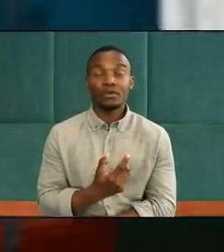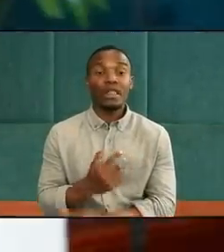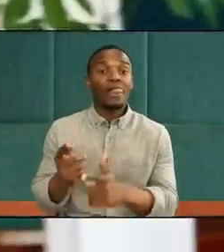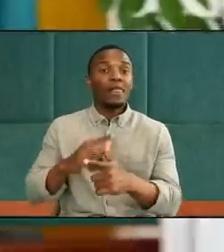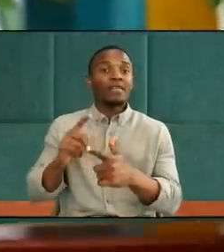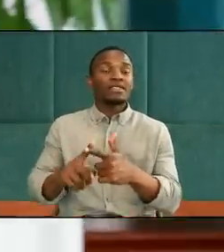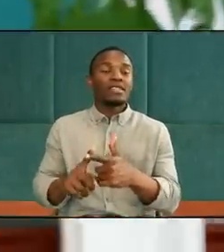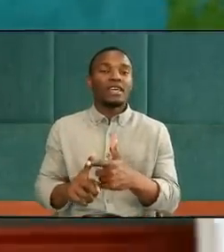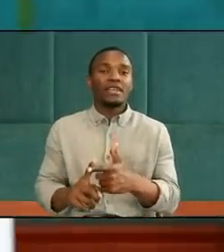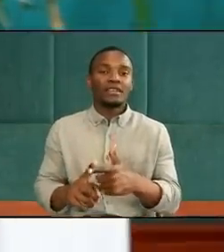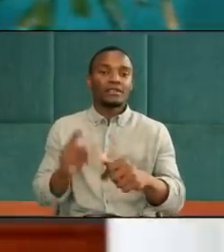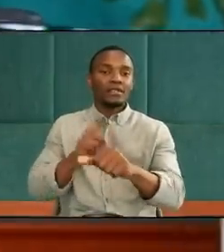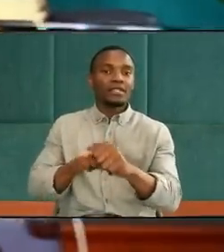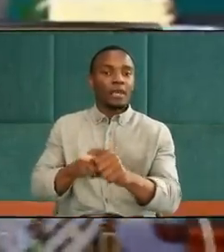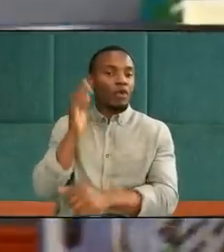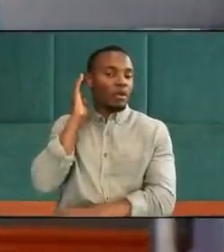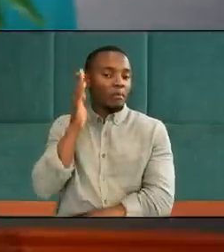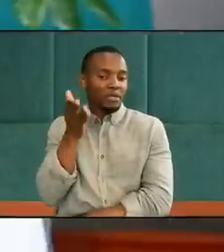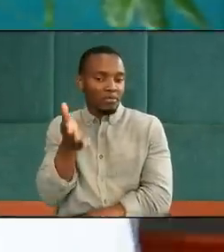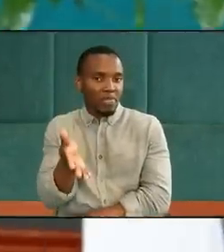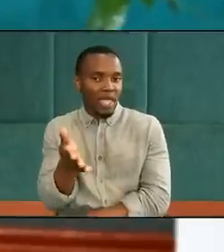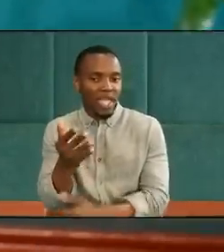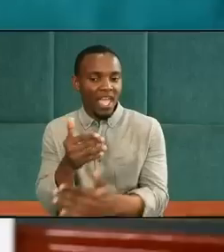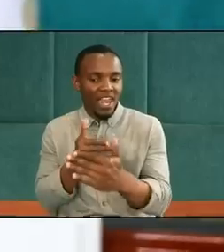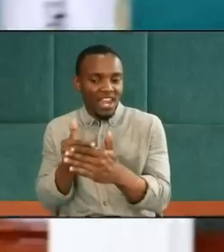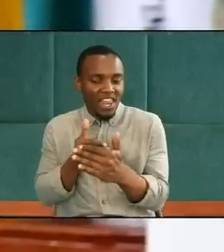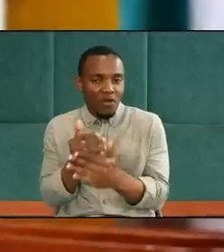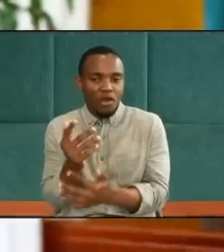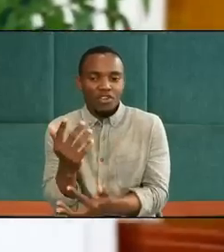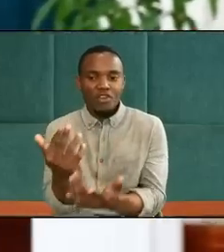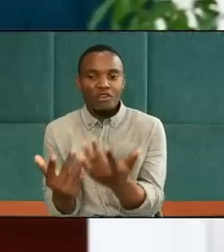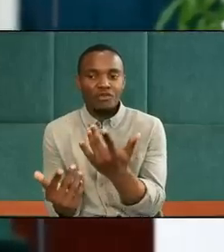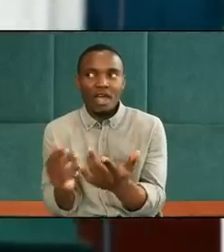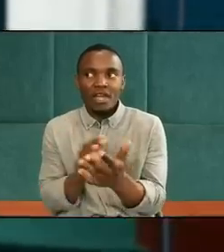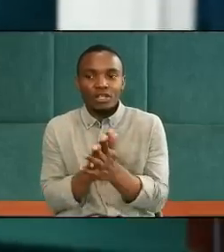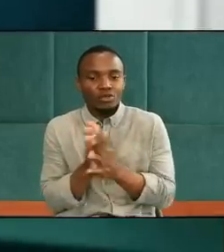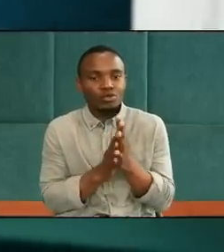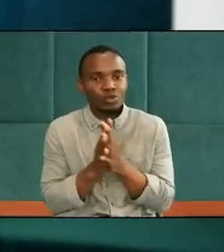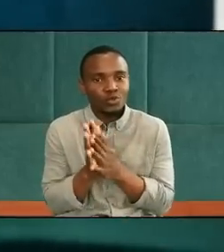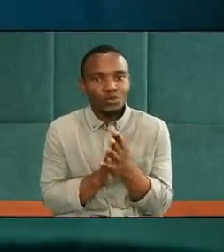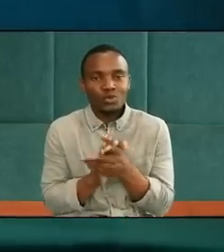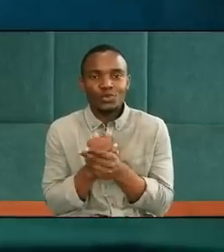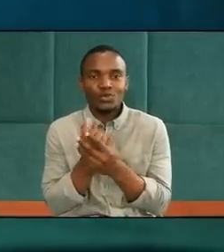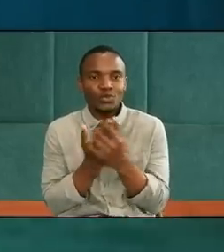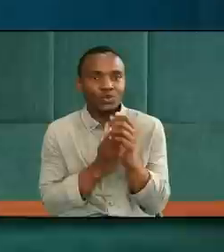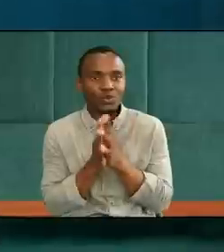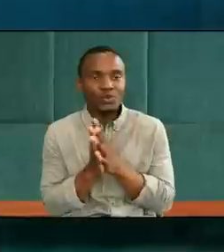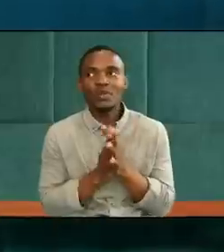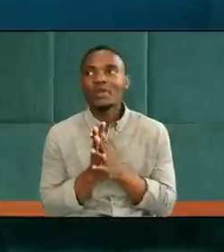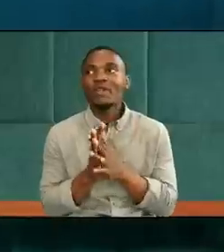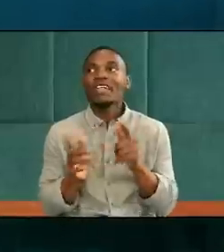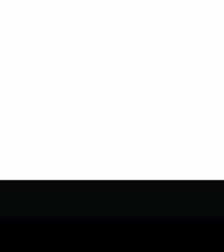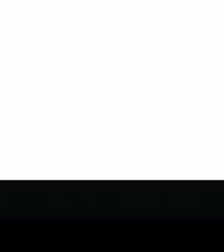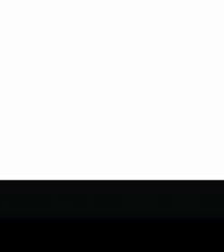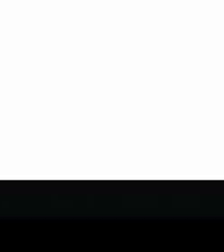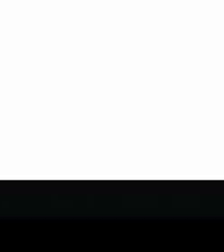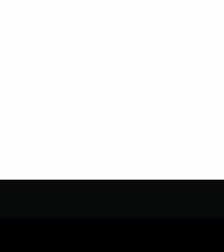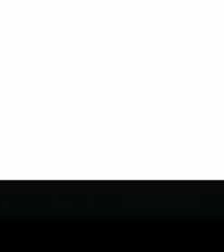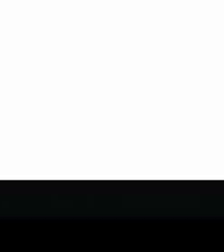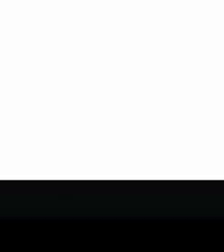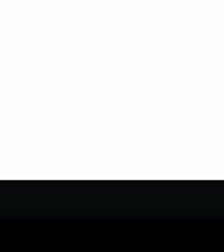And when he came by the fire, rubbing up his two hands together and getting himself warm, therefore, somebody said to him,